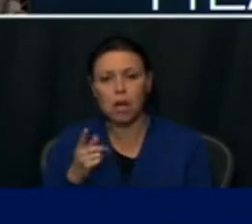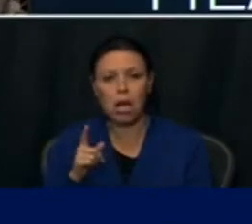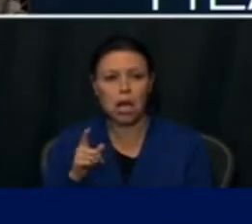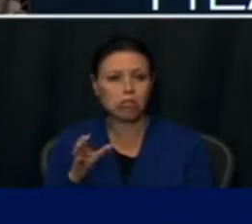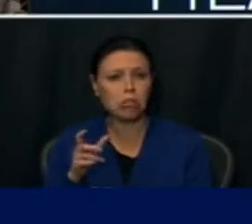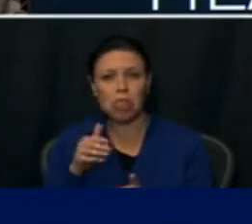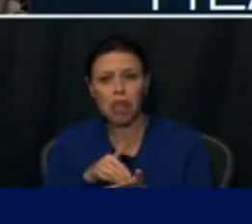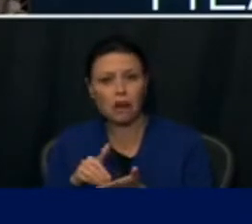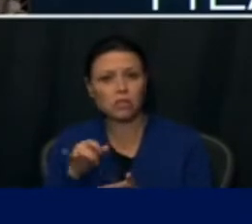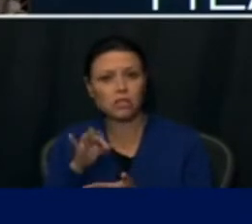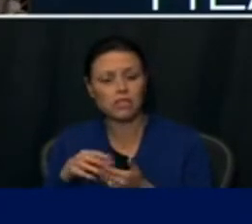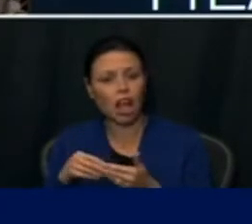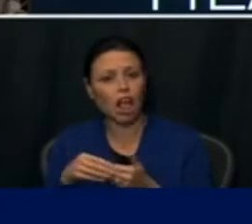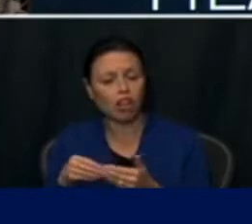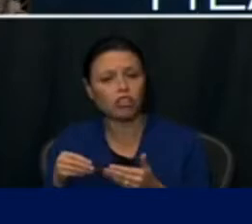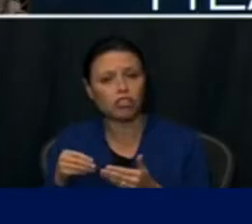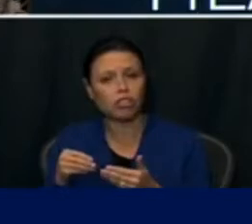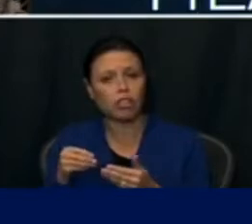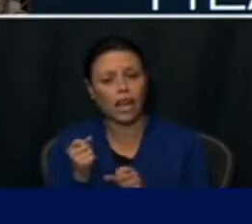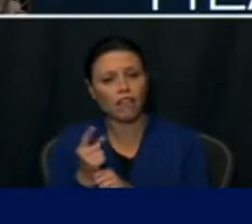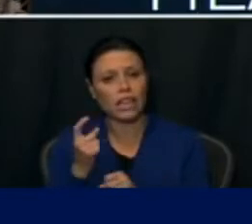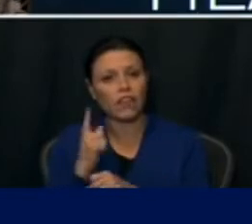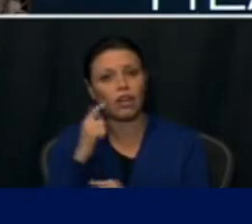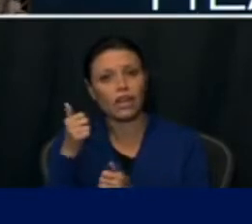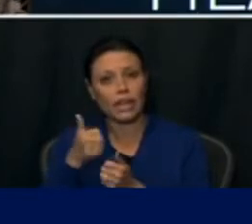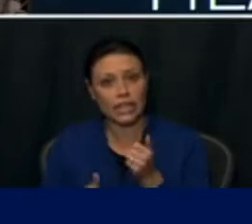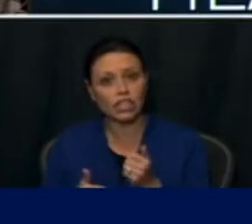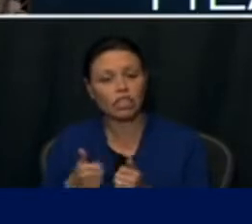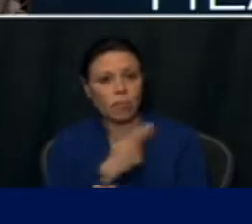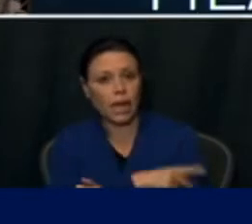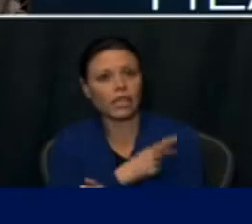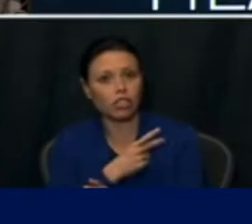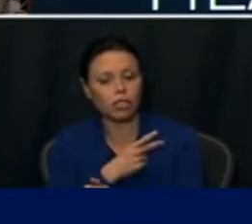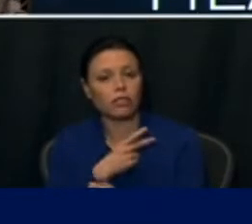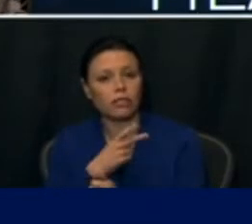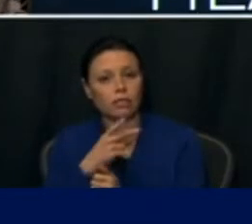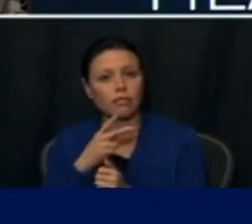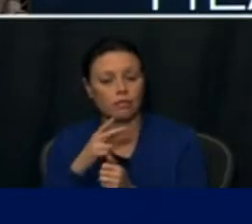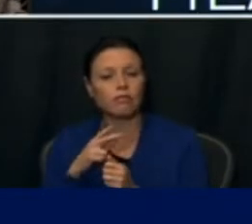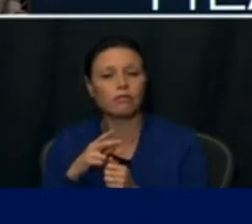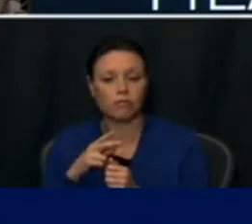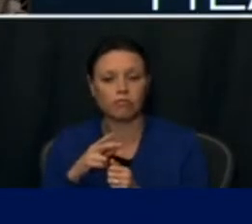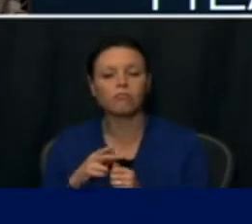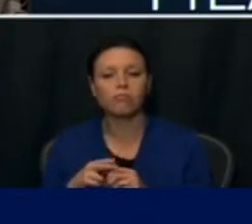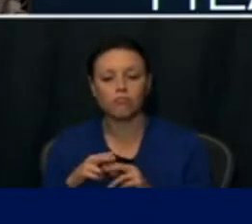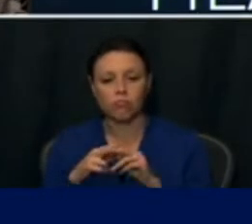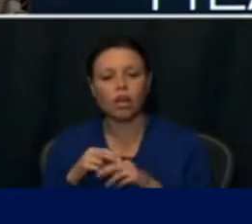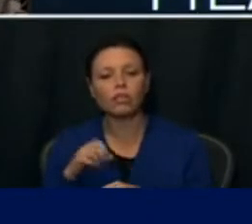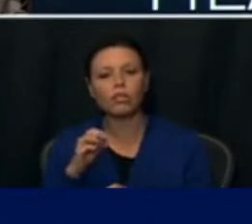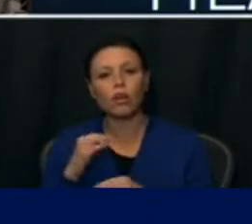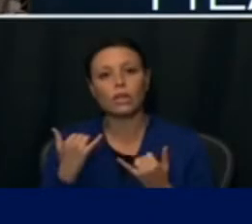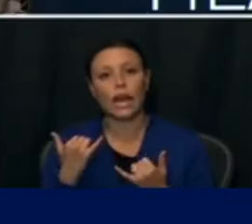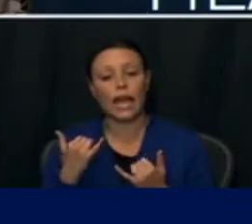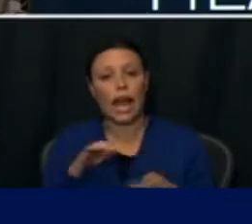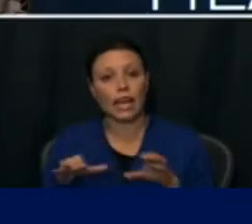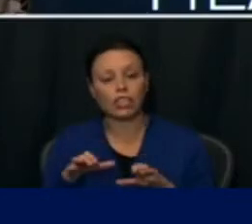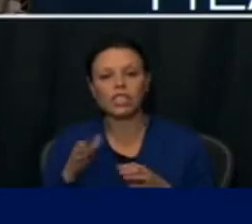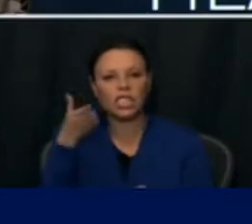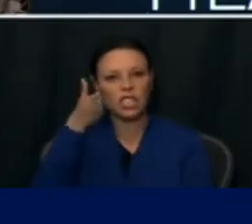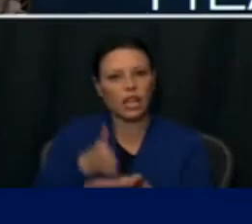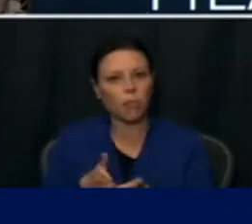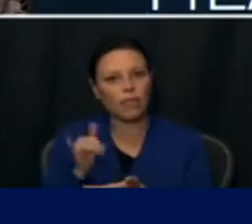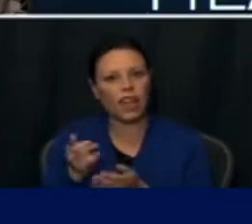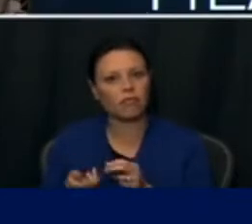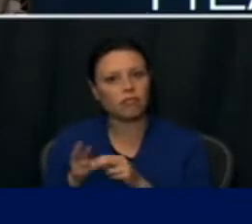even thousands of dollars per year per patient today's action ends this Injustice and requires that